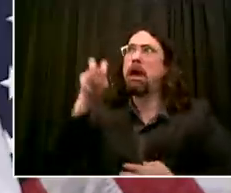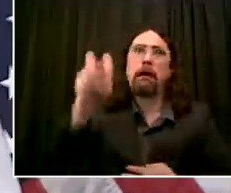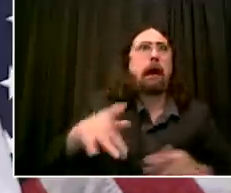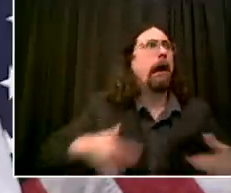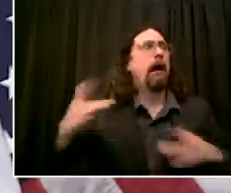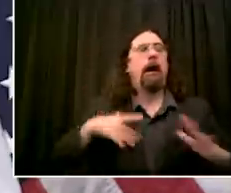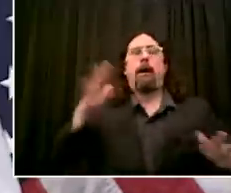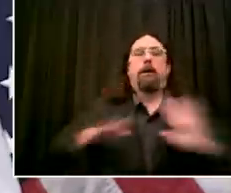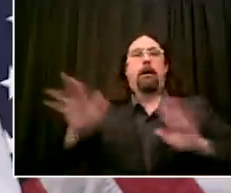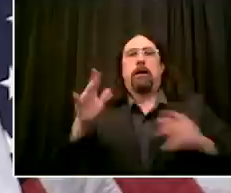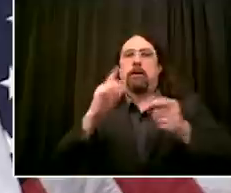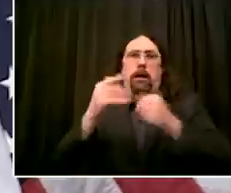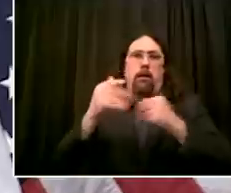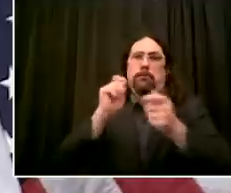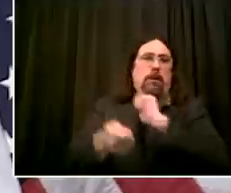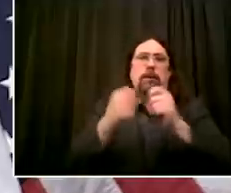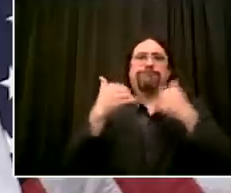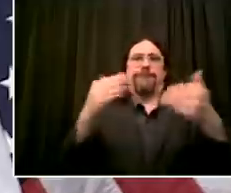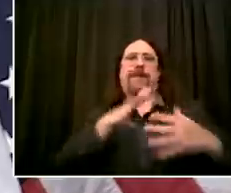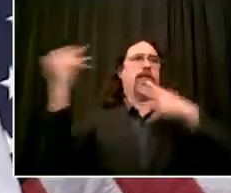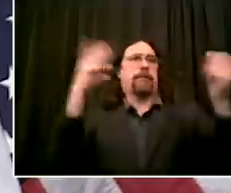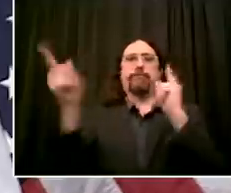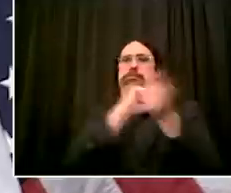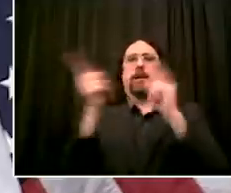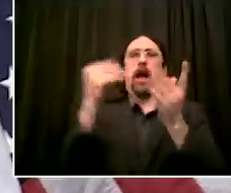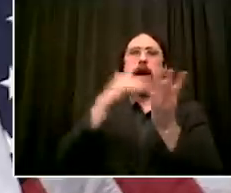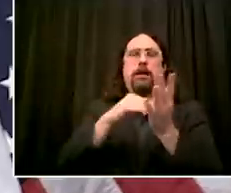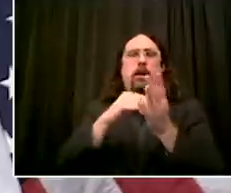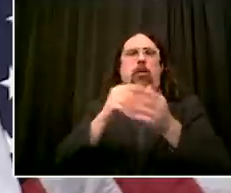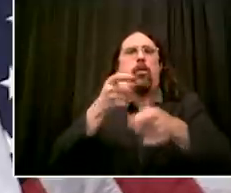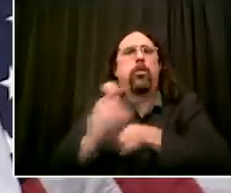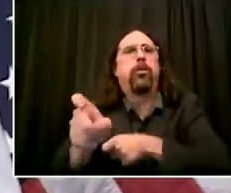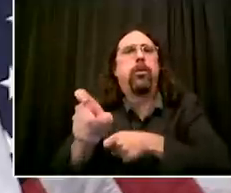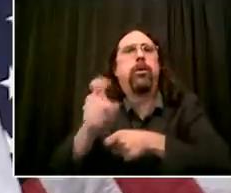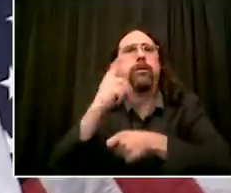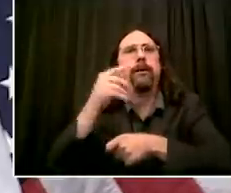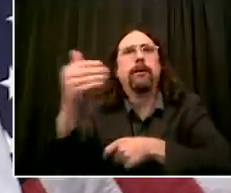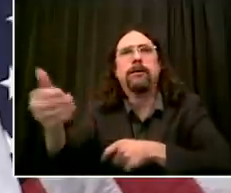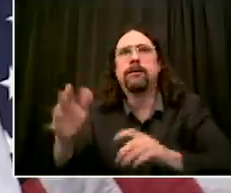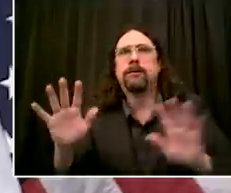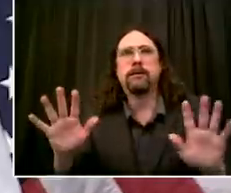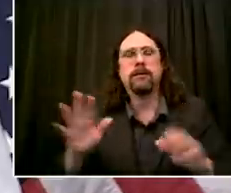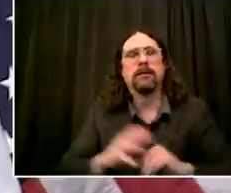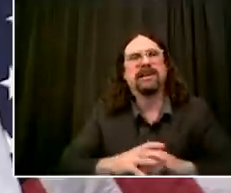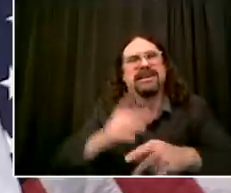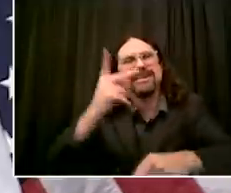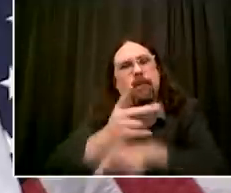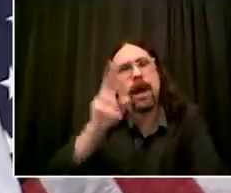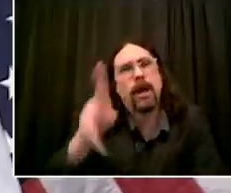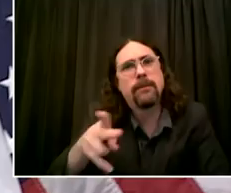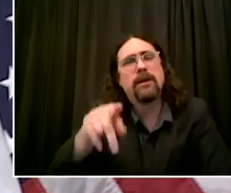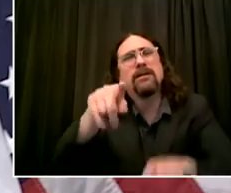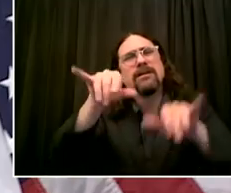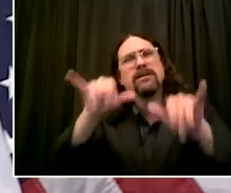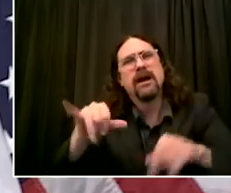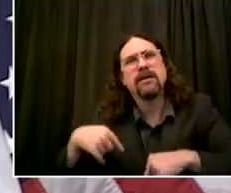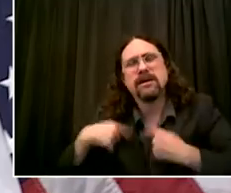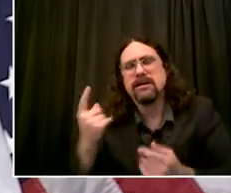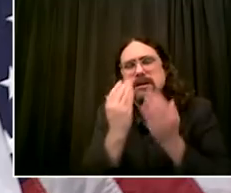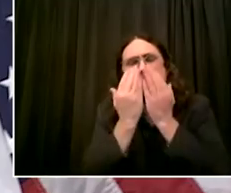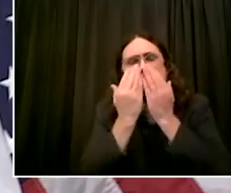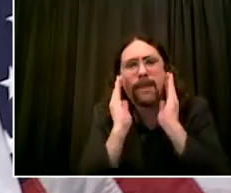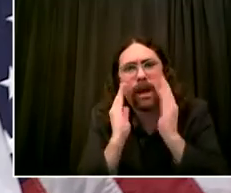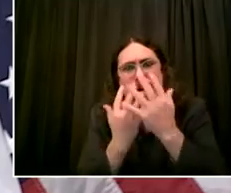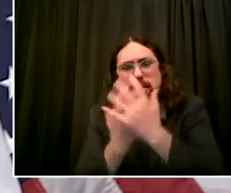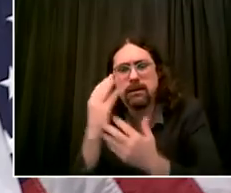need it to beat back this disease. 5 days to get ready for phase one. And phase one,